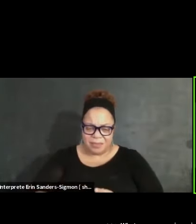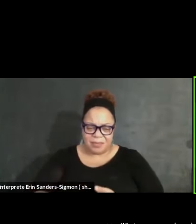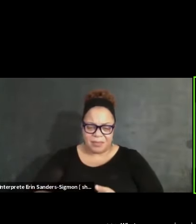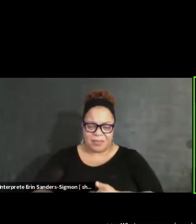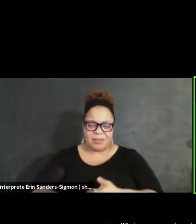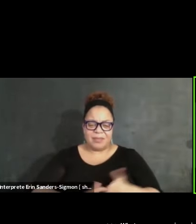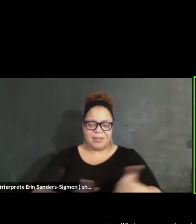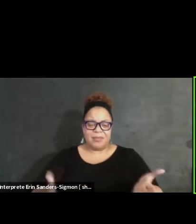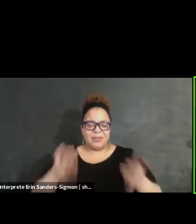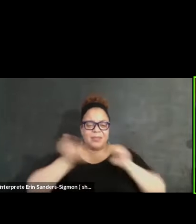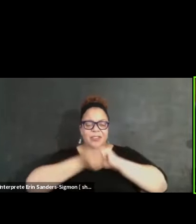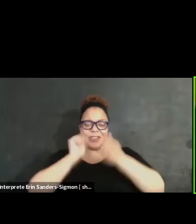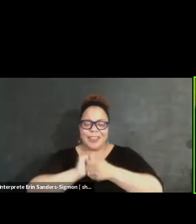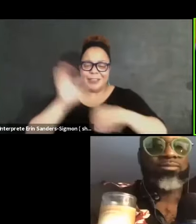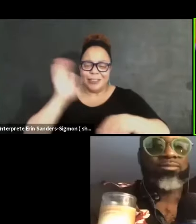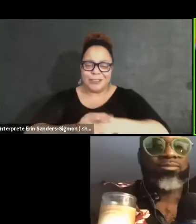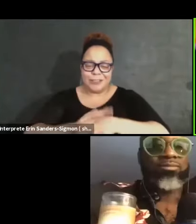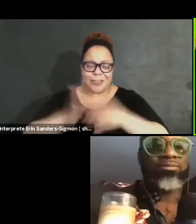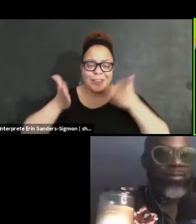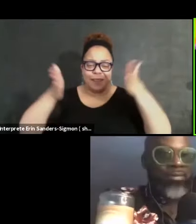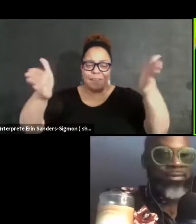breed.